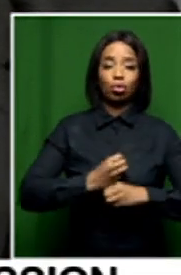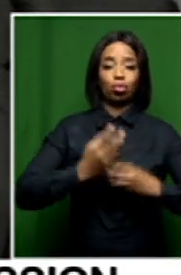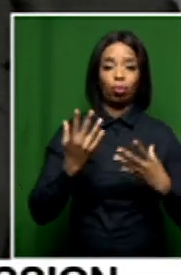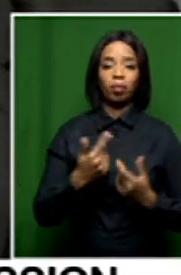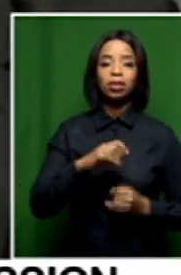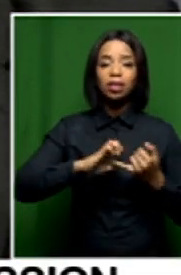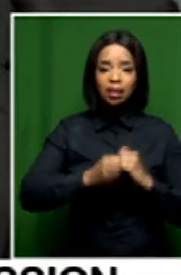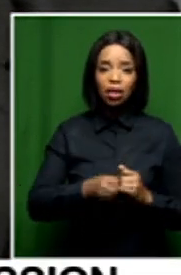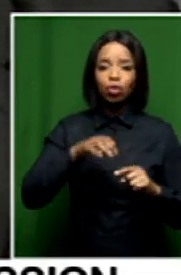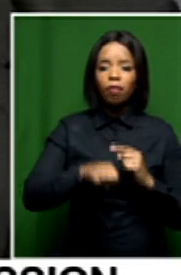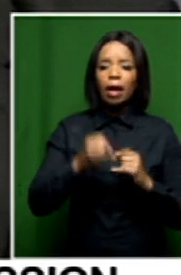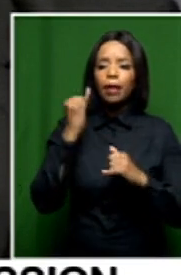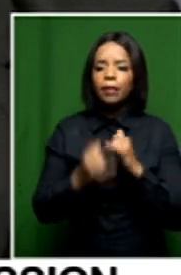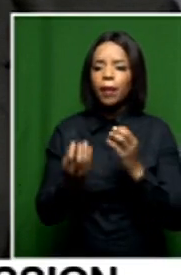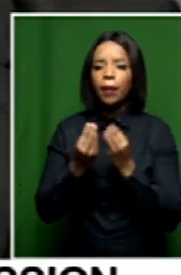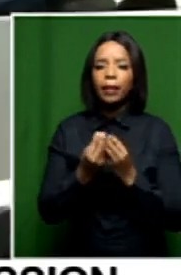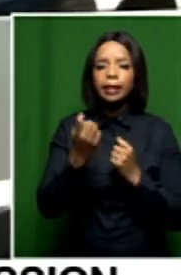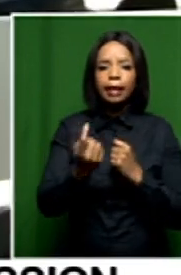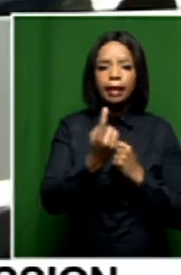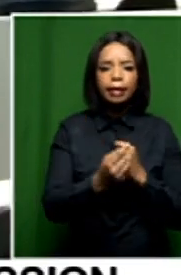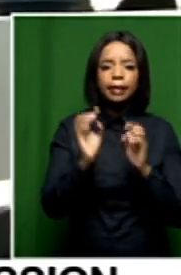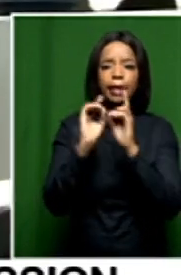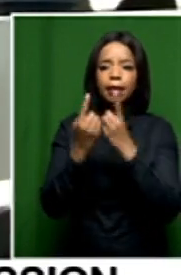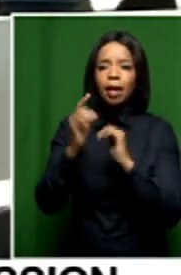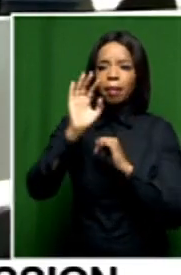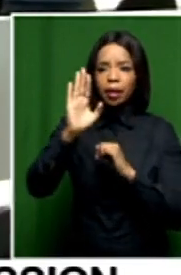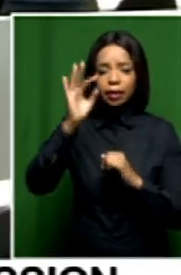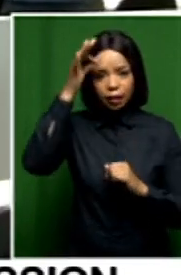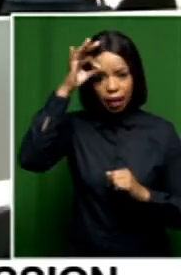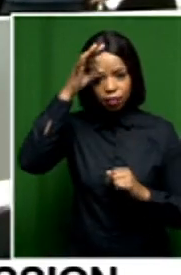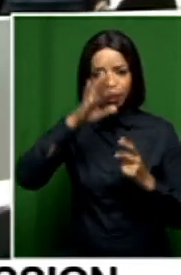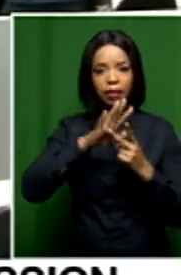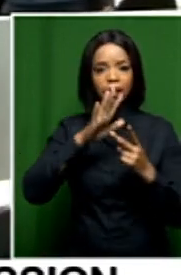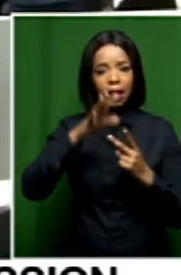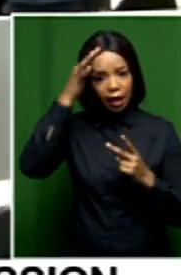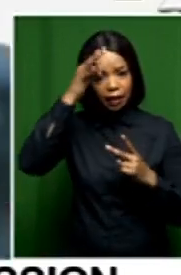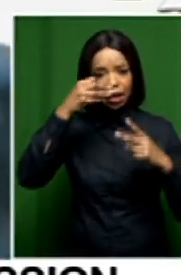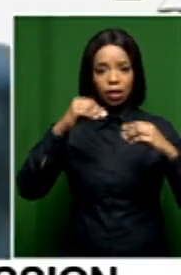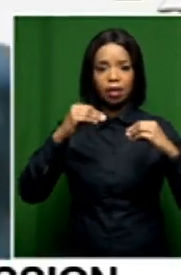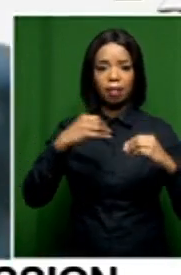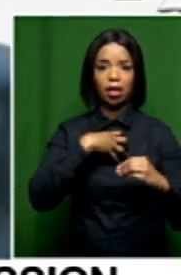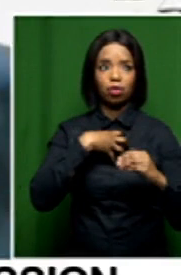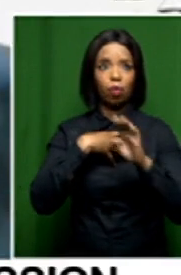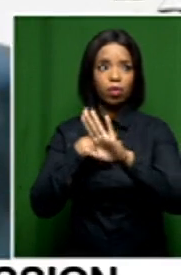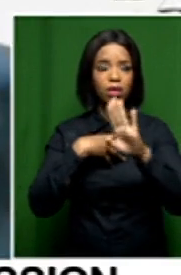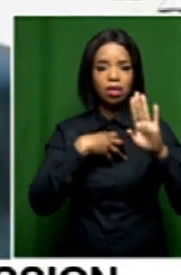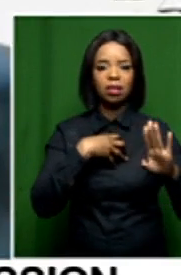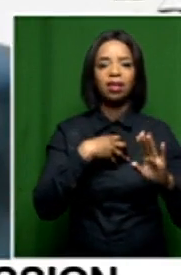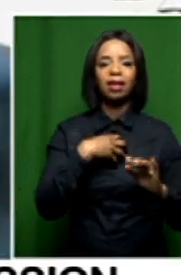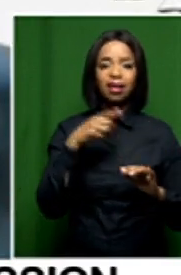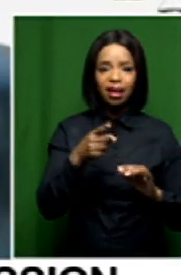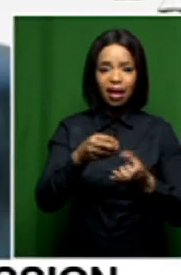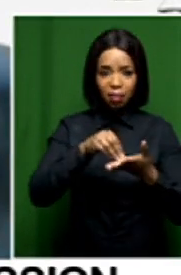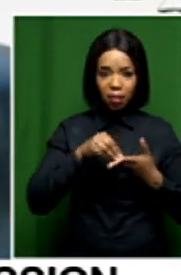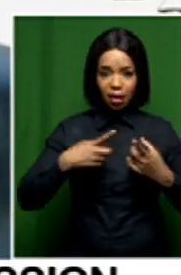state entity, in each and every single government department is not going to assist us when we need to come up with solutions. If we had broken it